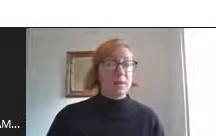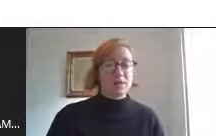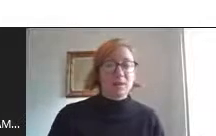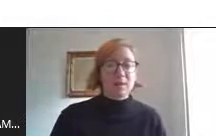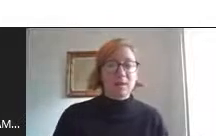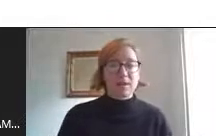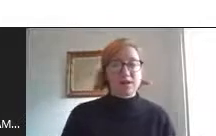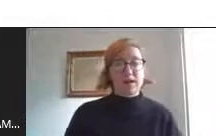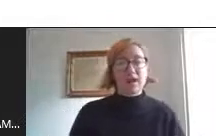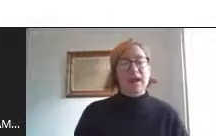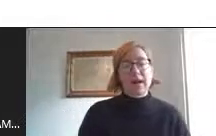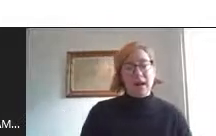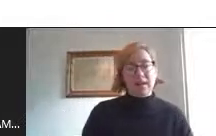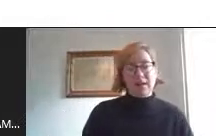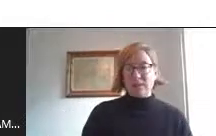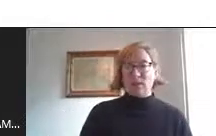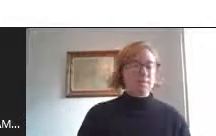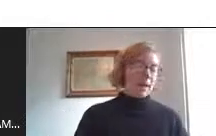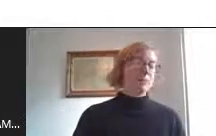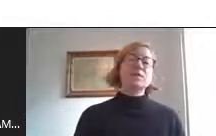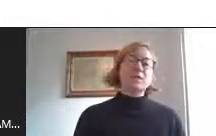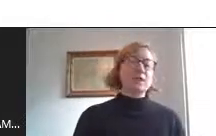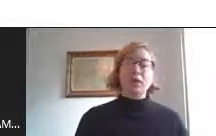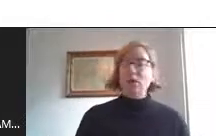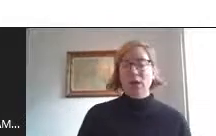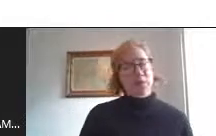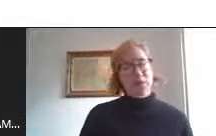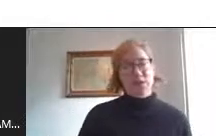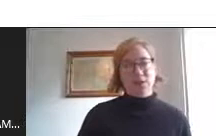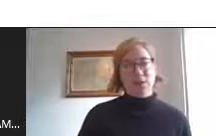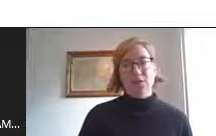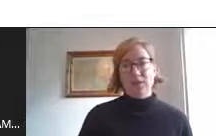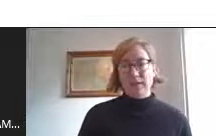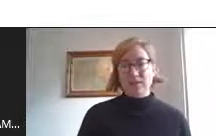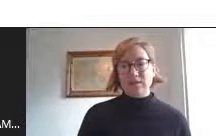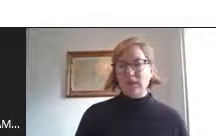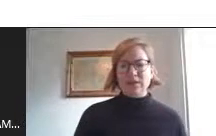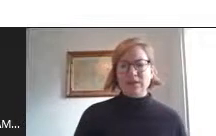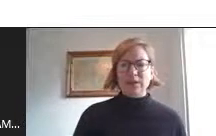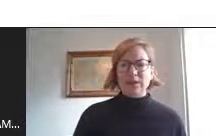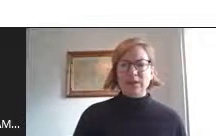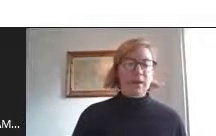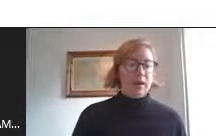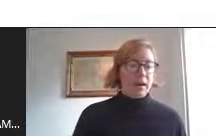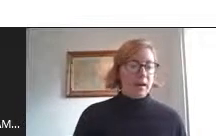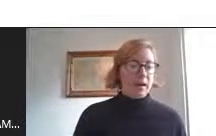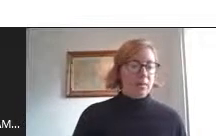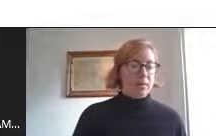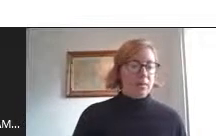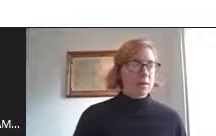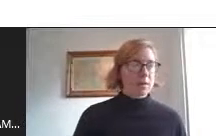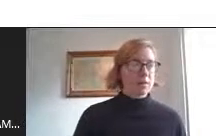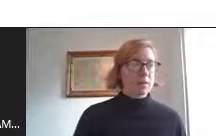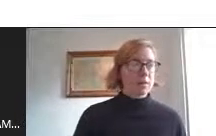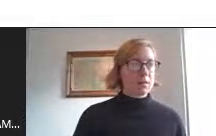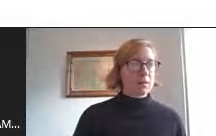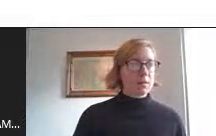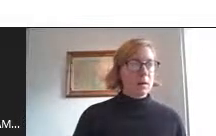is a speech and language therapist actually, and that's got absolutely loads and loads of stuff in it. It's got really, really good